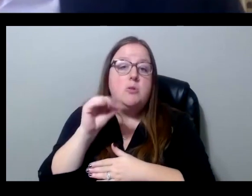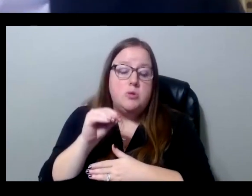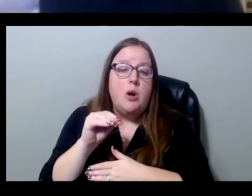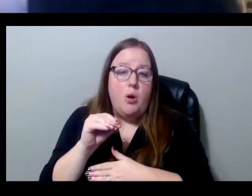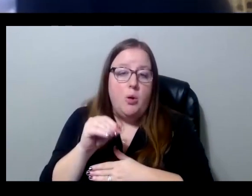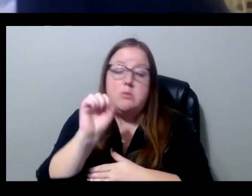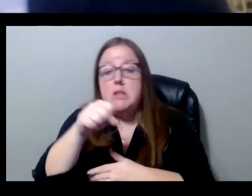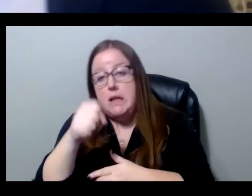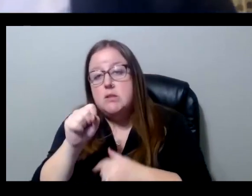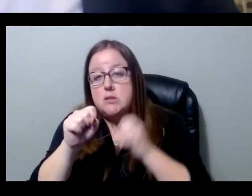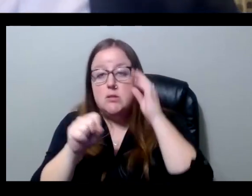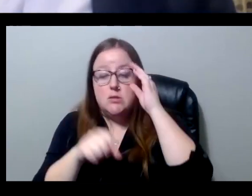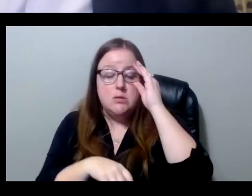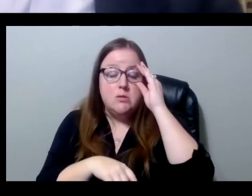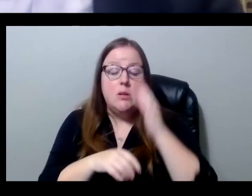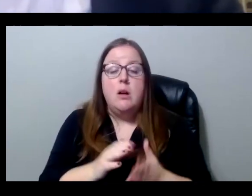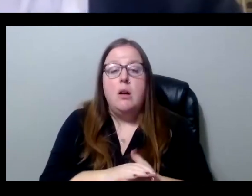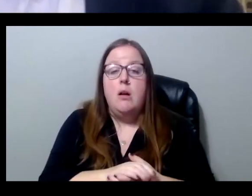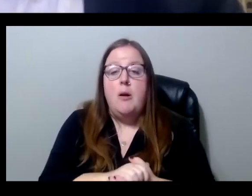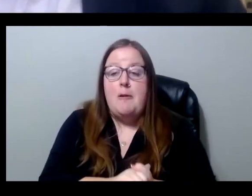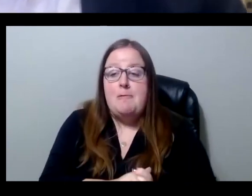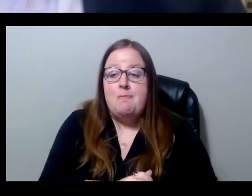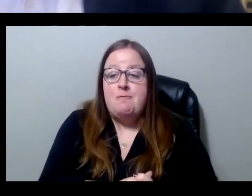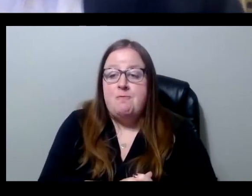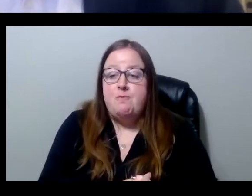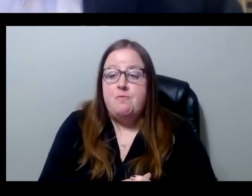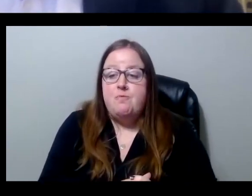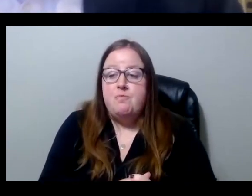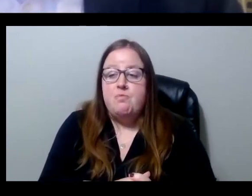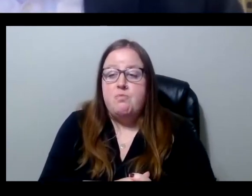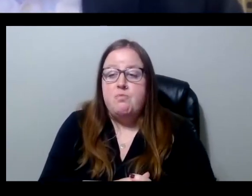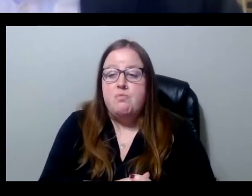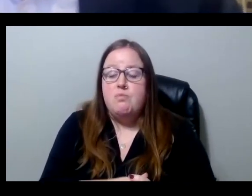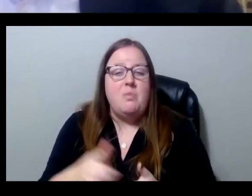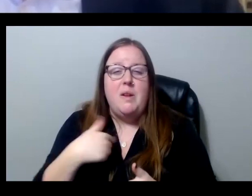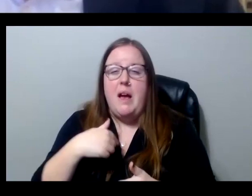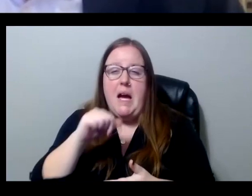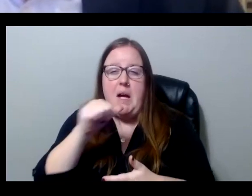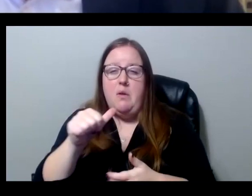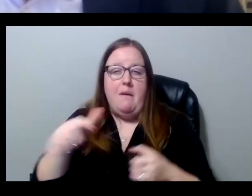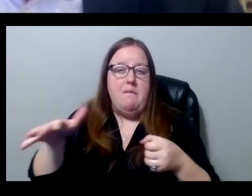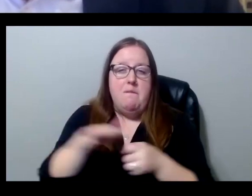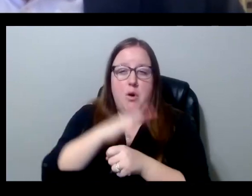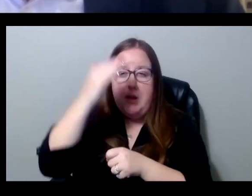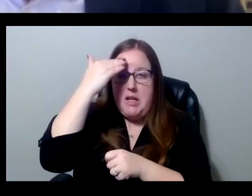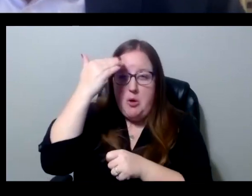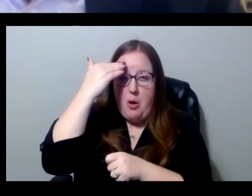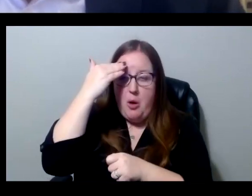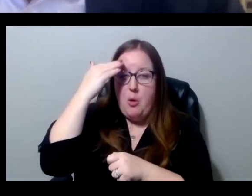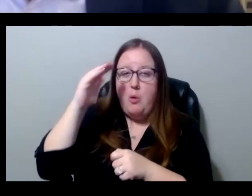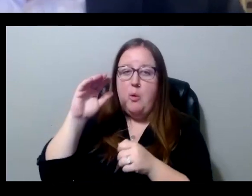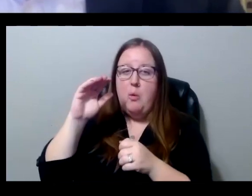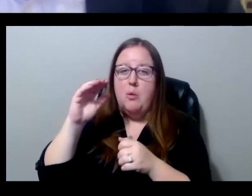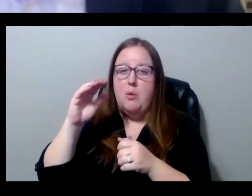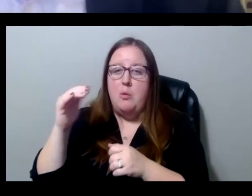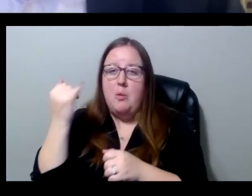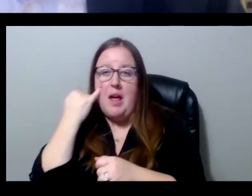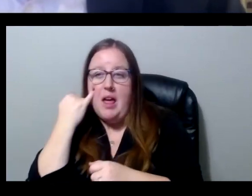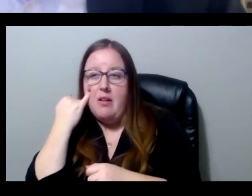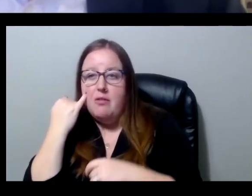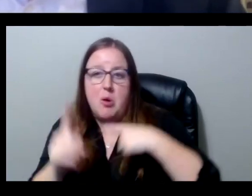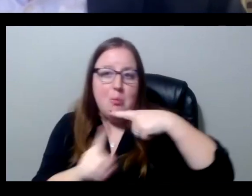to an agreement, and I agreed to the cover, as you showed. But the flowers